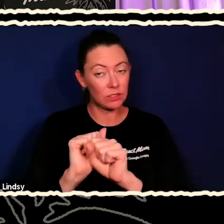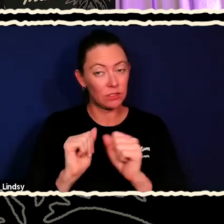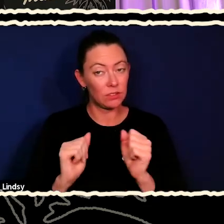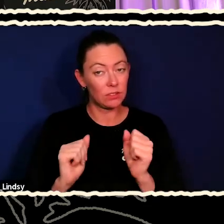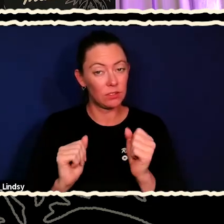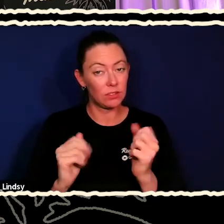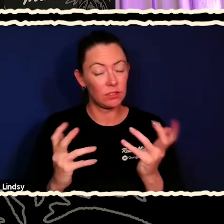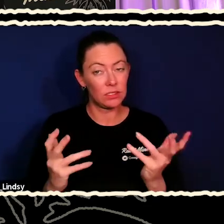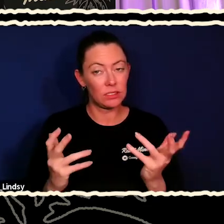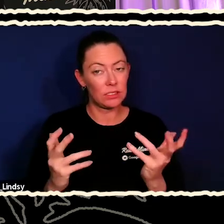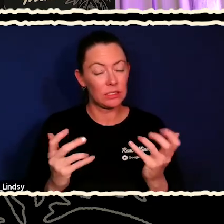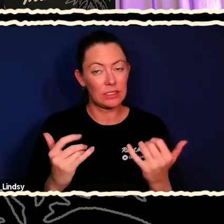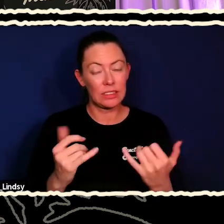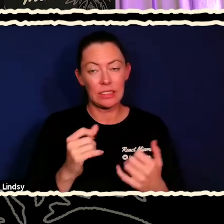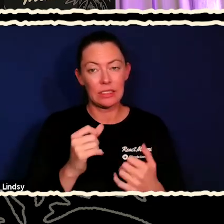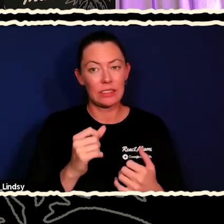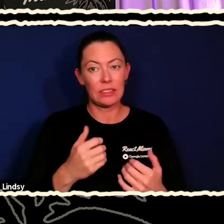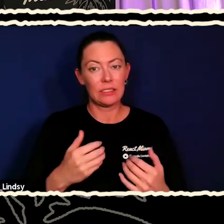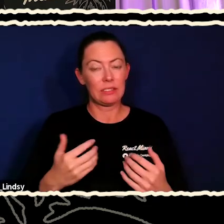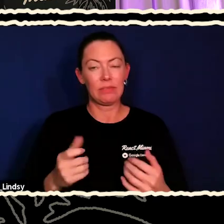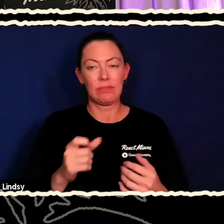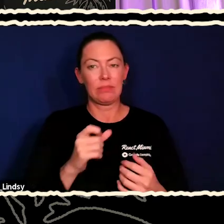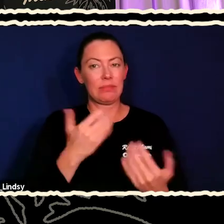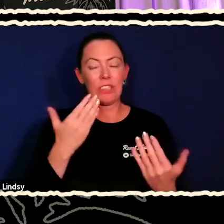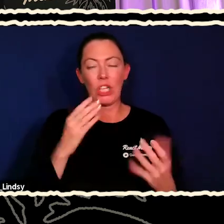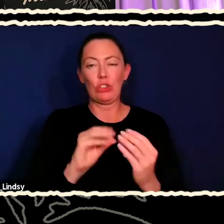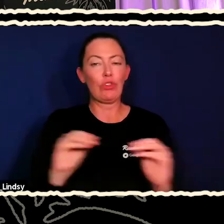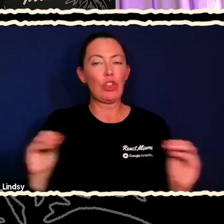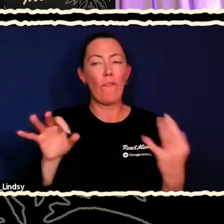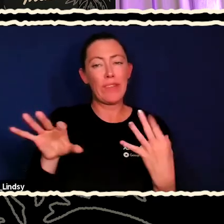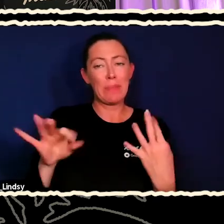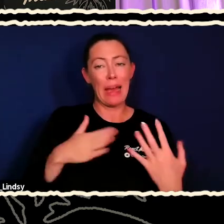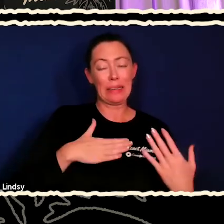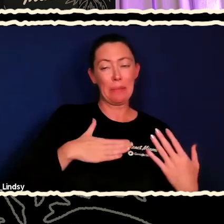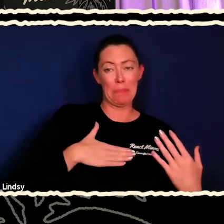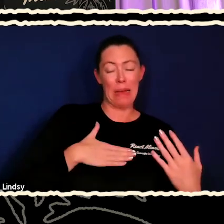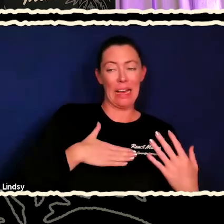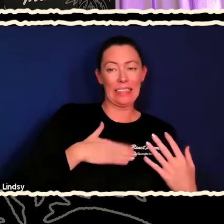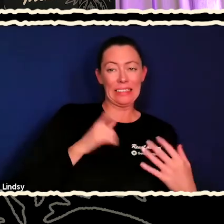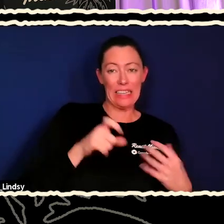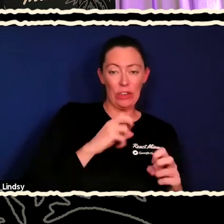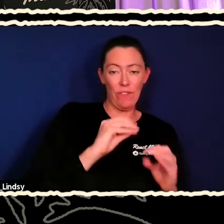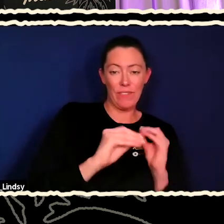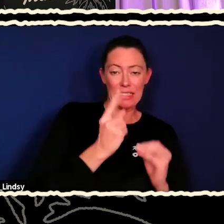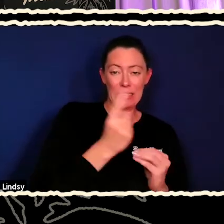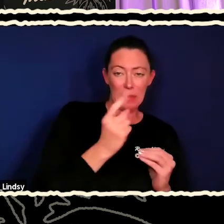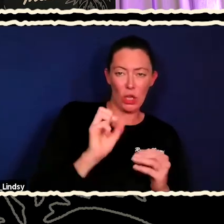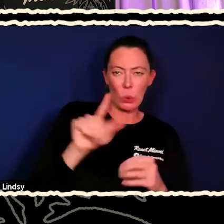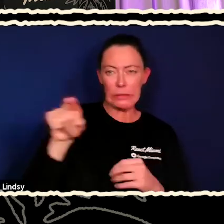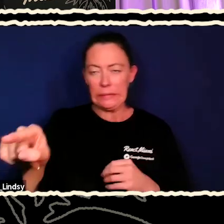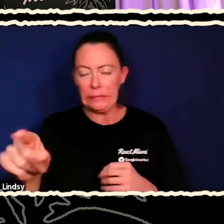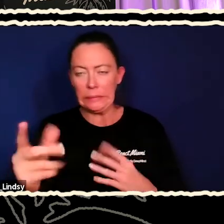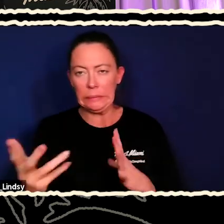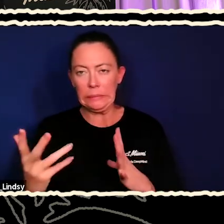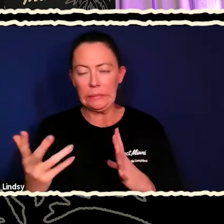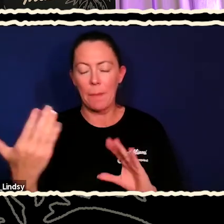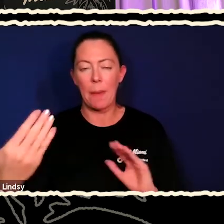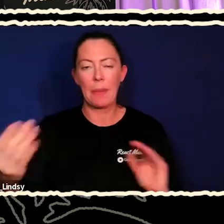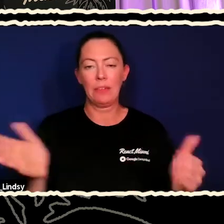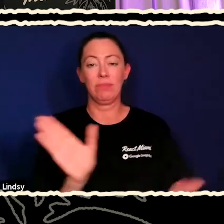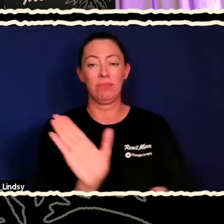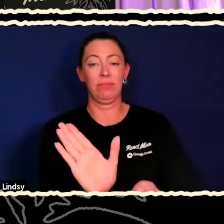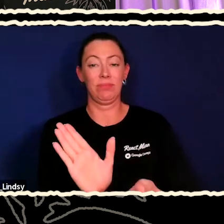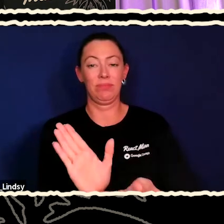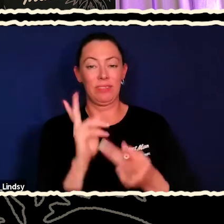I still didn't get a word back if it is me or if it's you. OK, here, should I turn my screen around and you can see it that way? I don't know, maybe I should. You